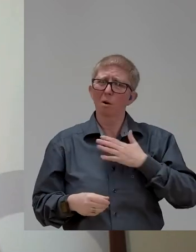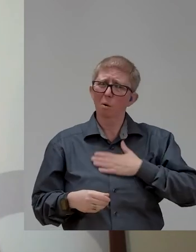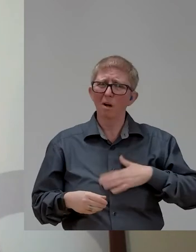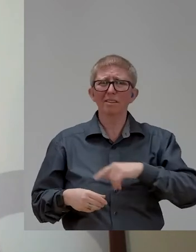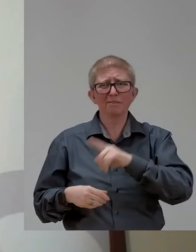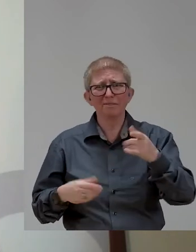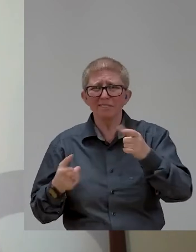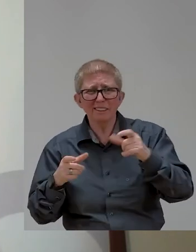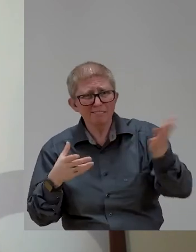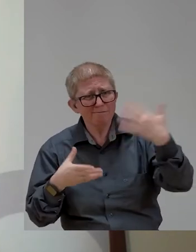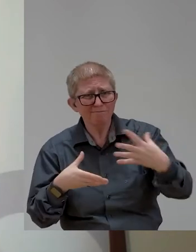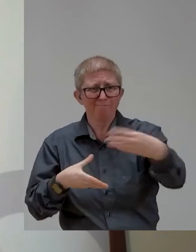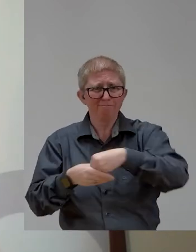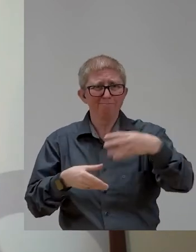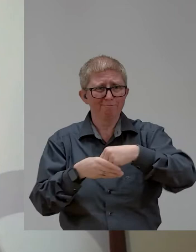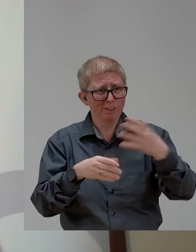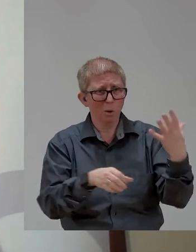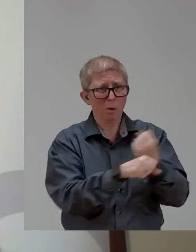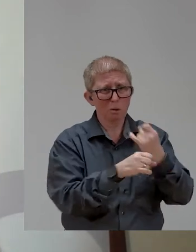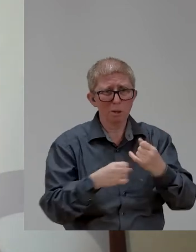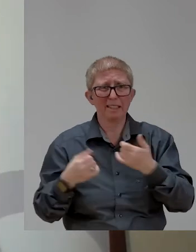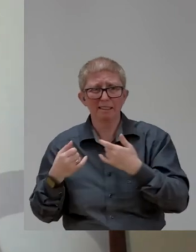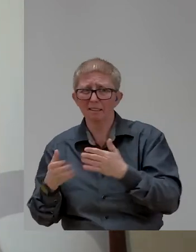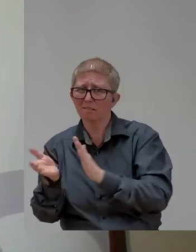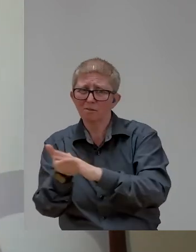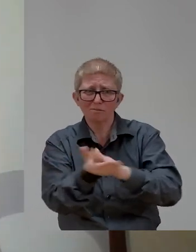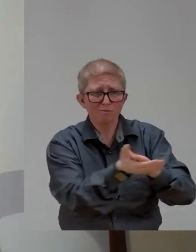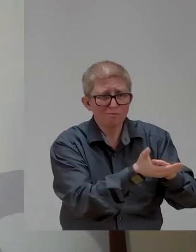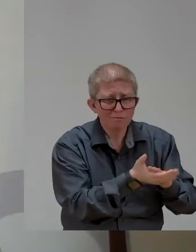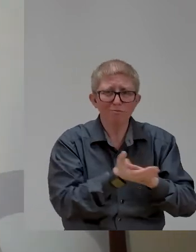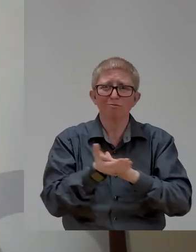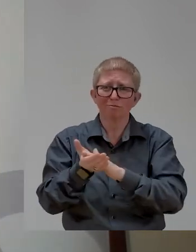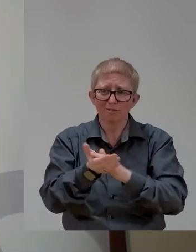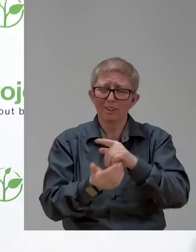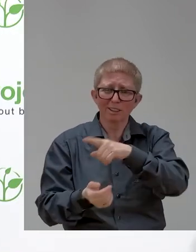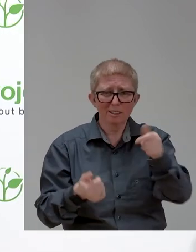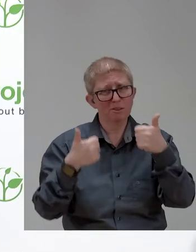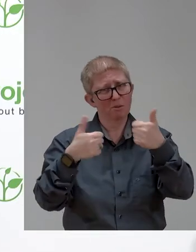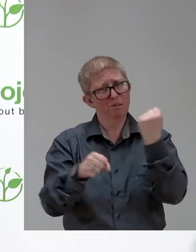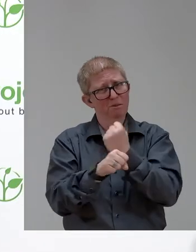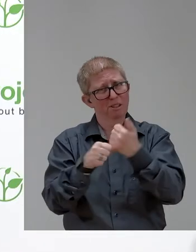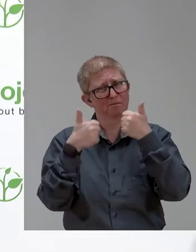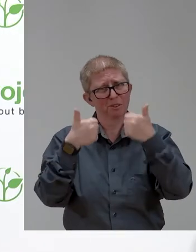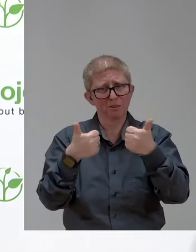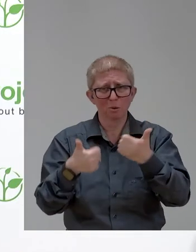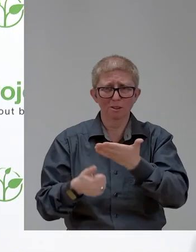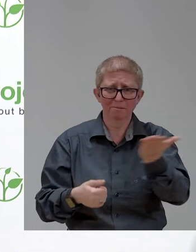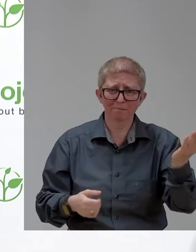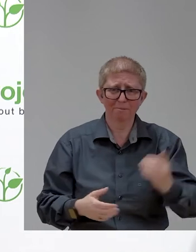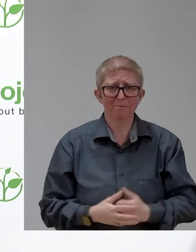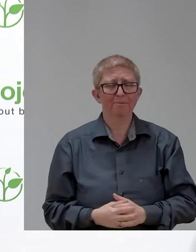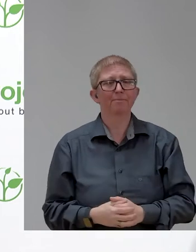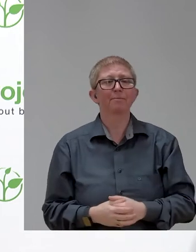of 2021 for their amazing work, Wilfred. Carlo, we have this Zero Project and